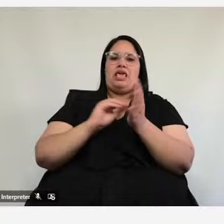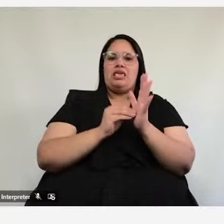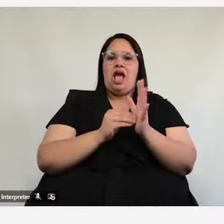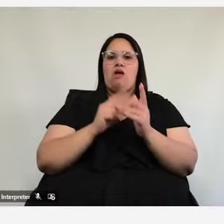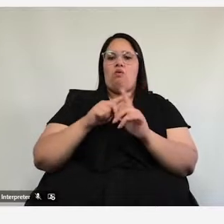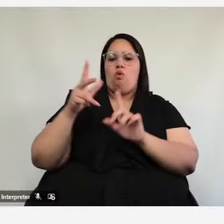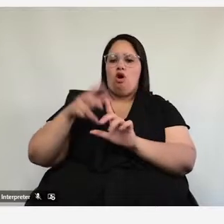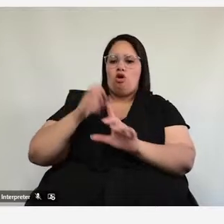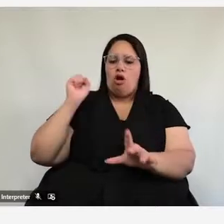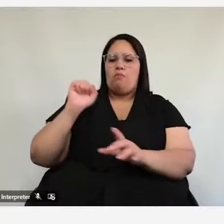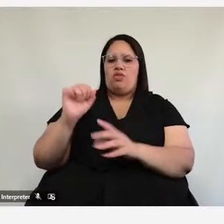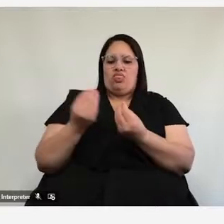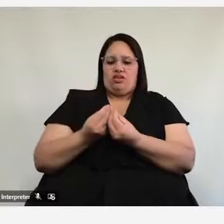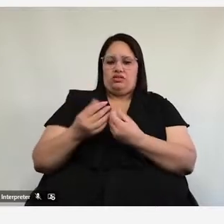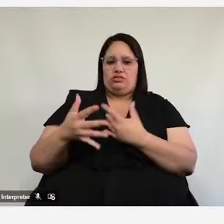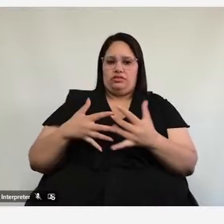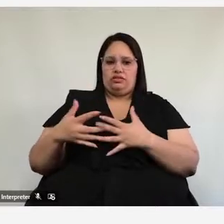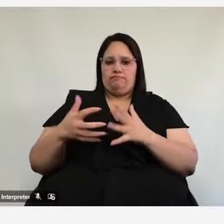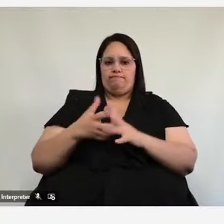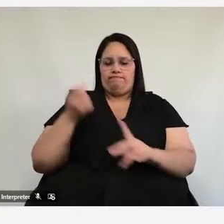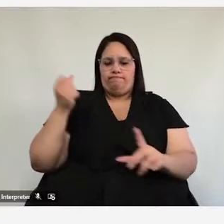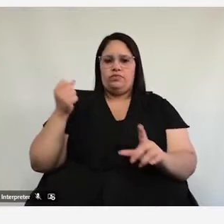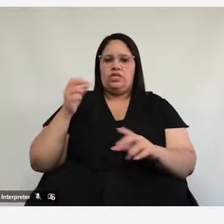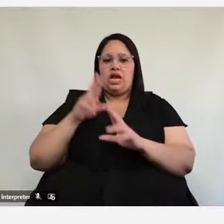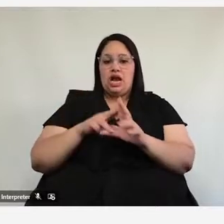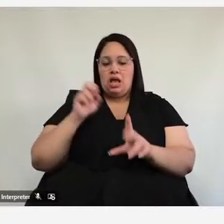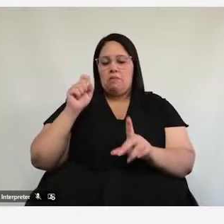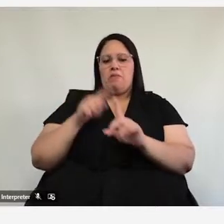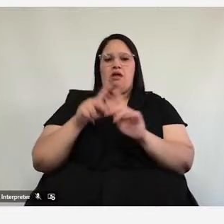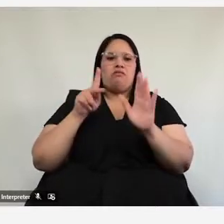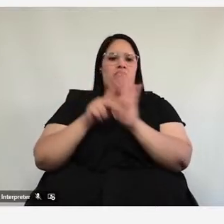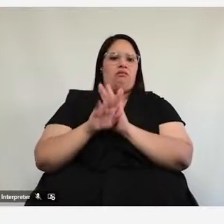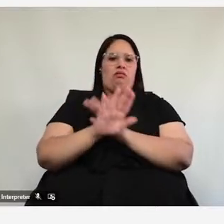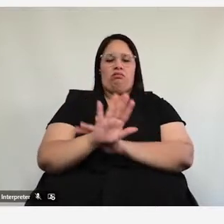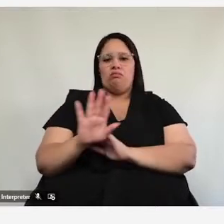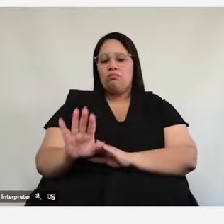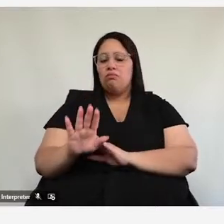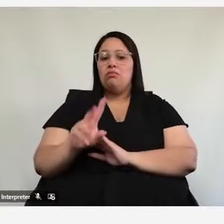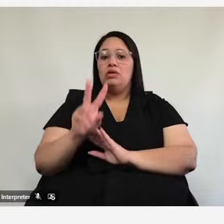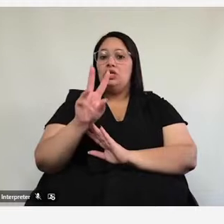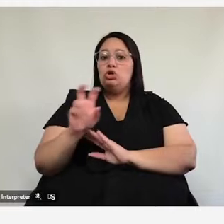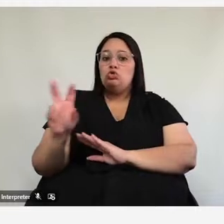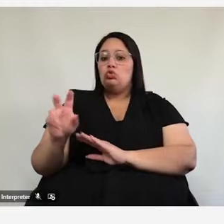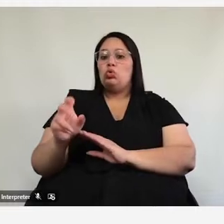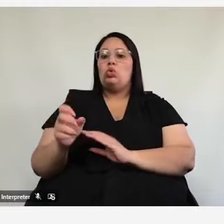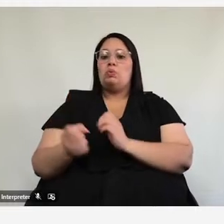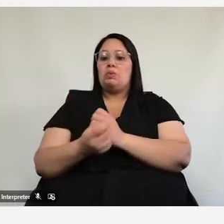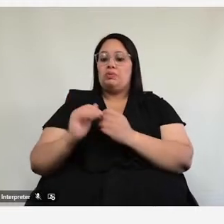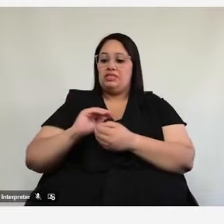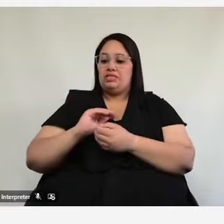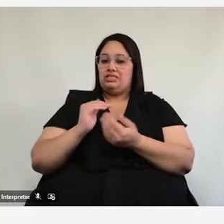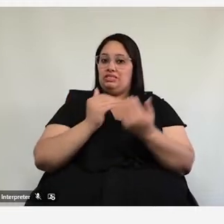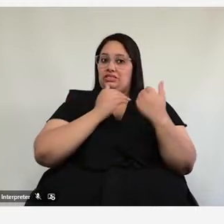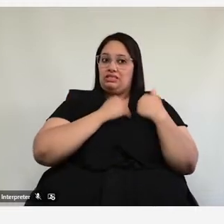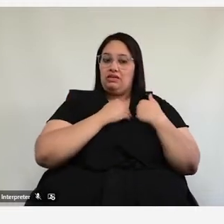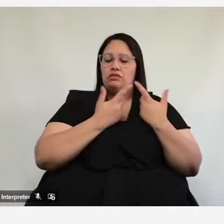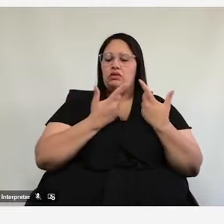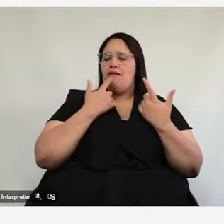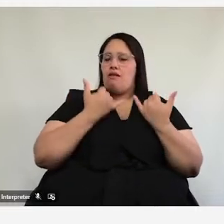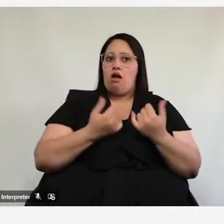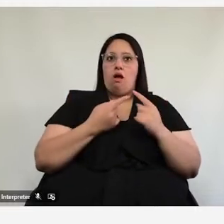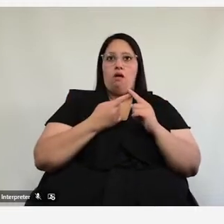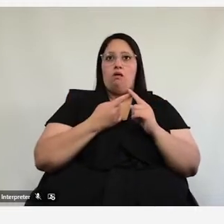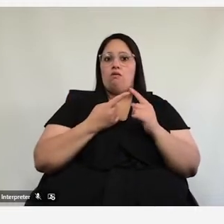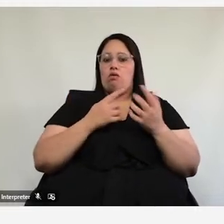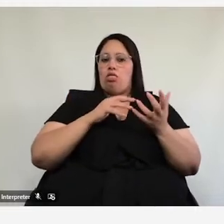of their belongings, rape and murder them. The issue of safety is getting out of hand and cannot